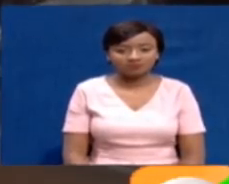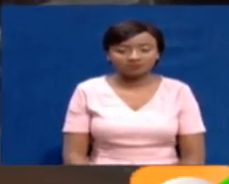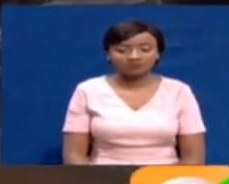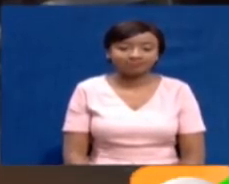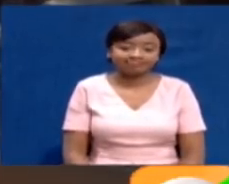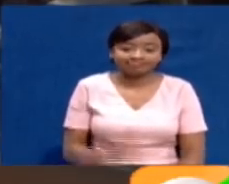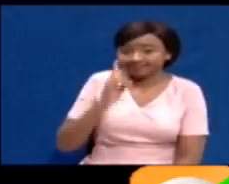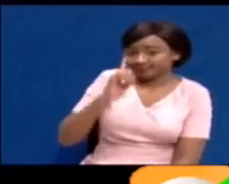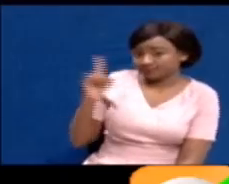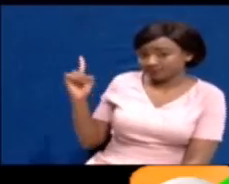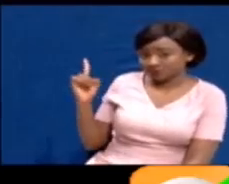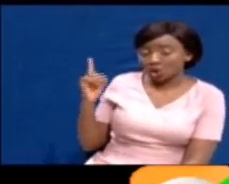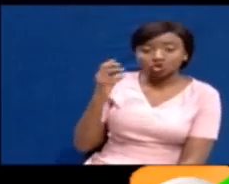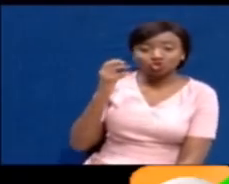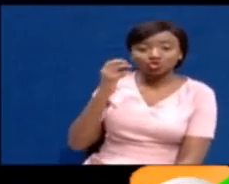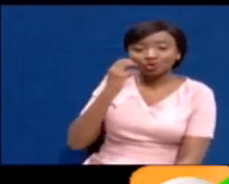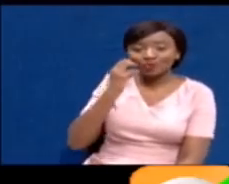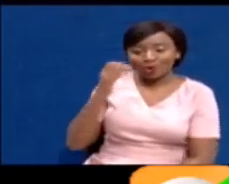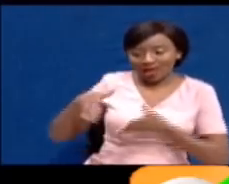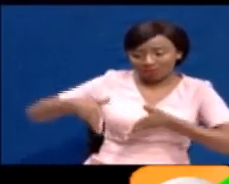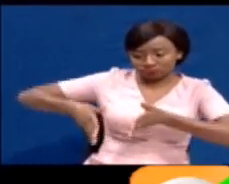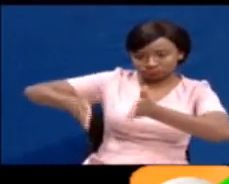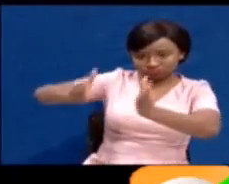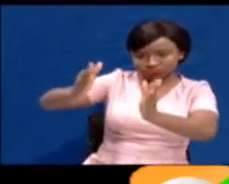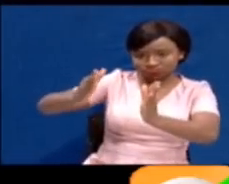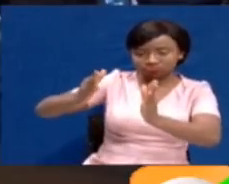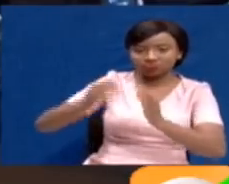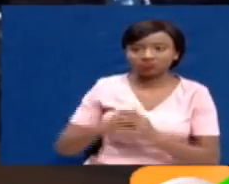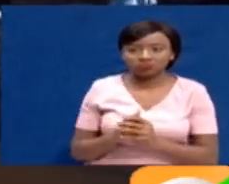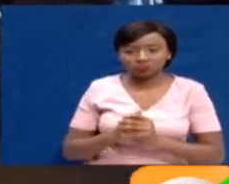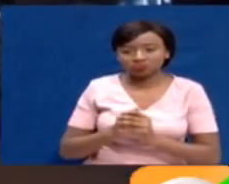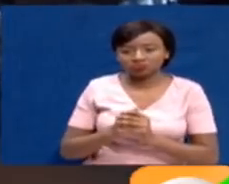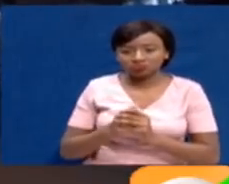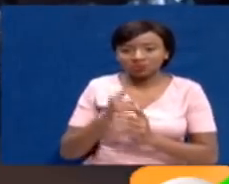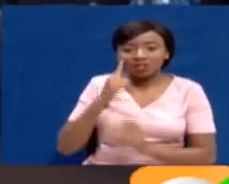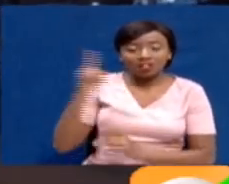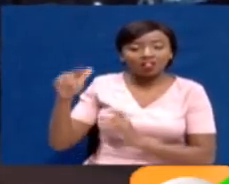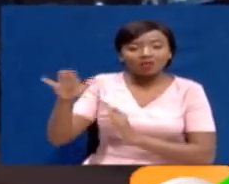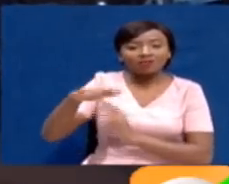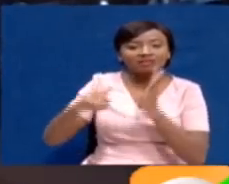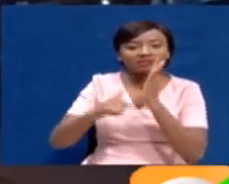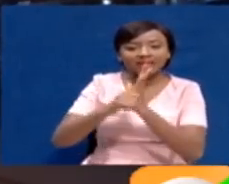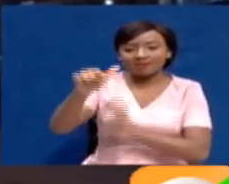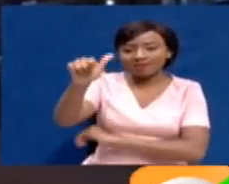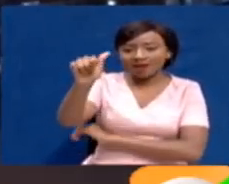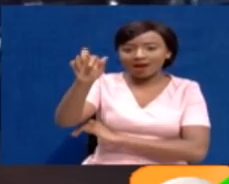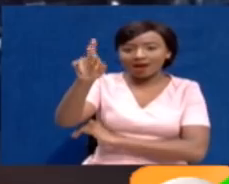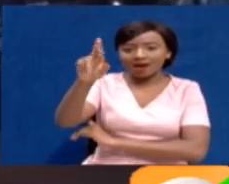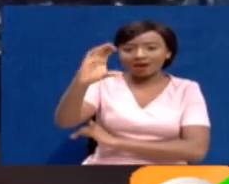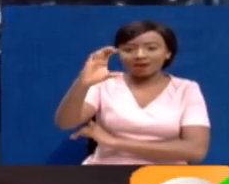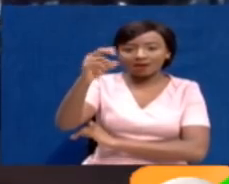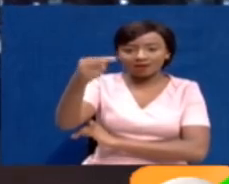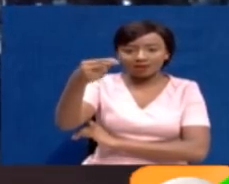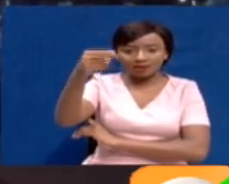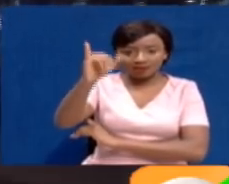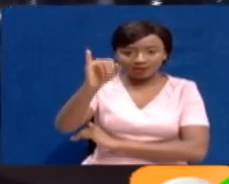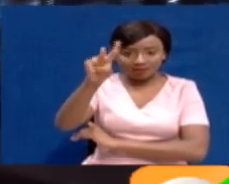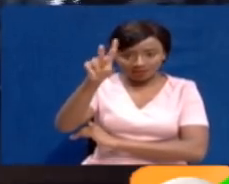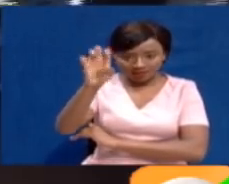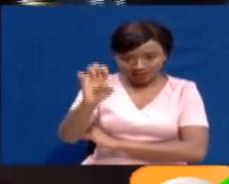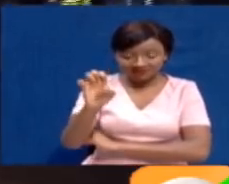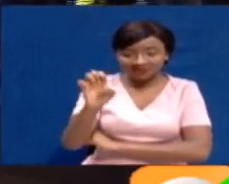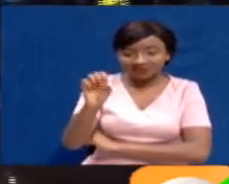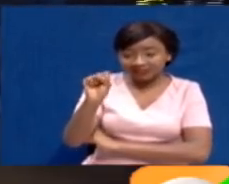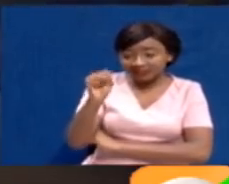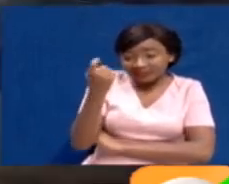Now this is Tomboya Street. We are passing the Kenya National Archives, and